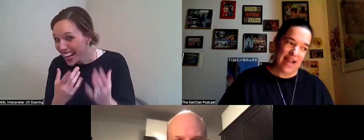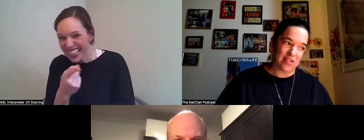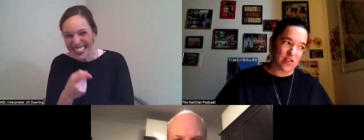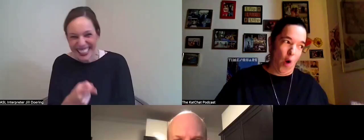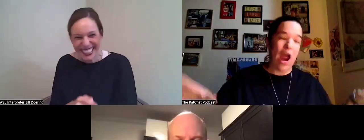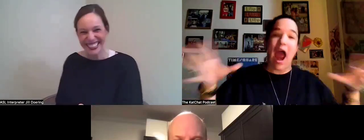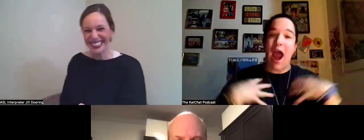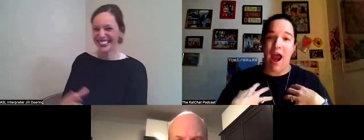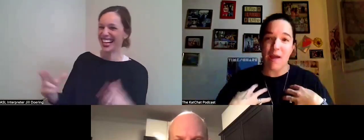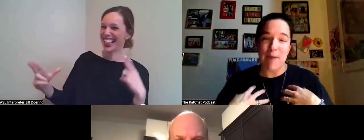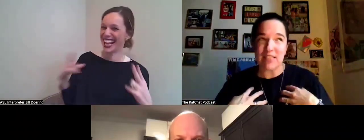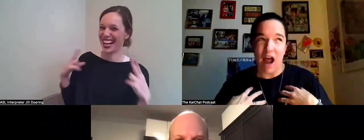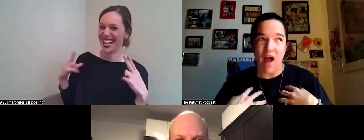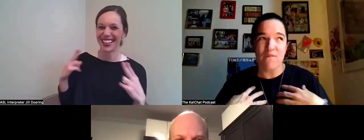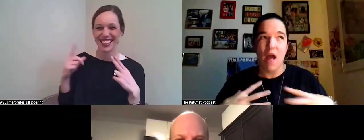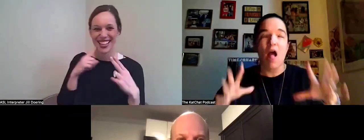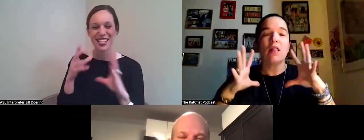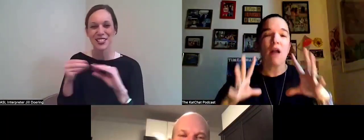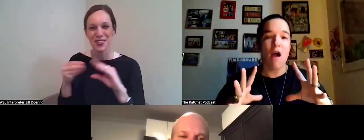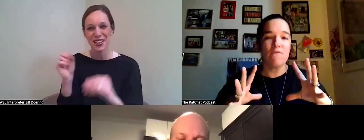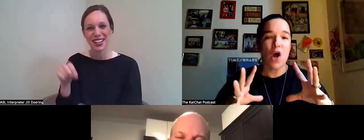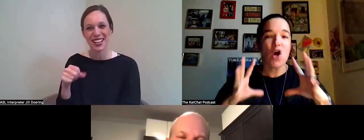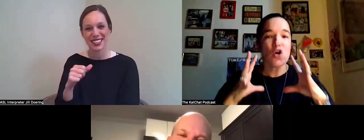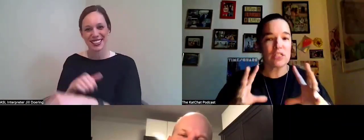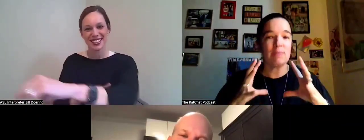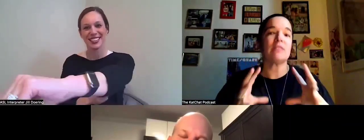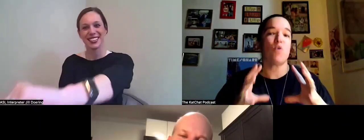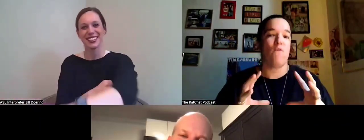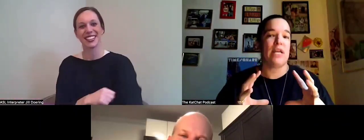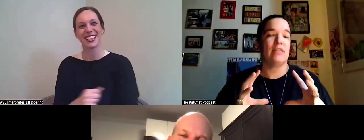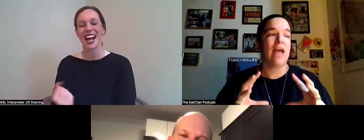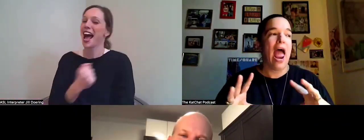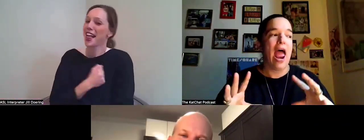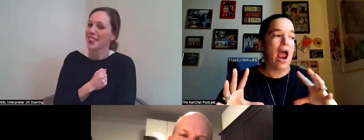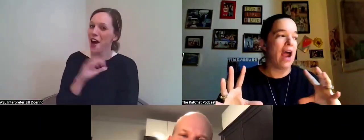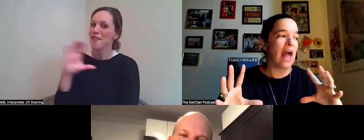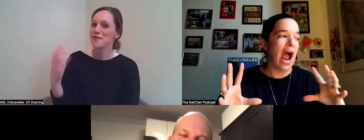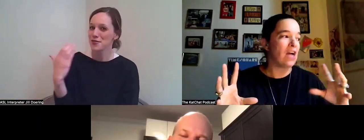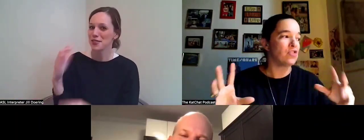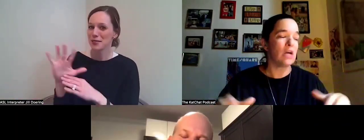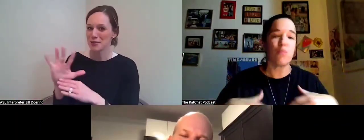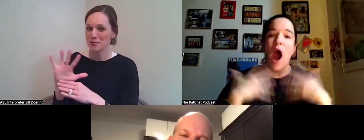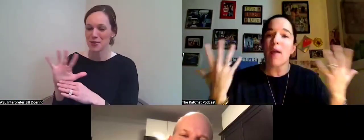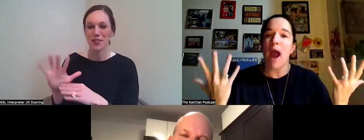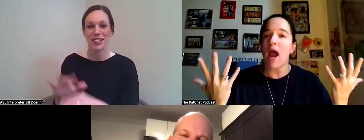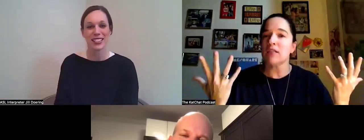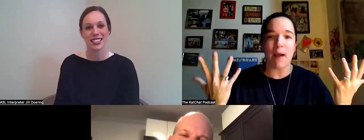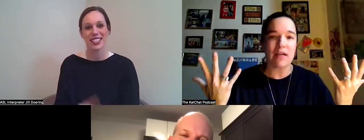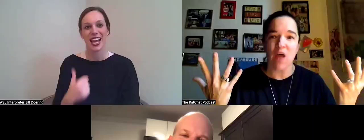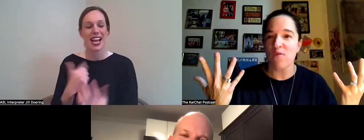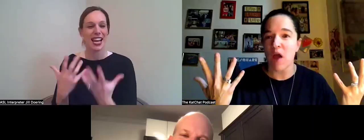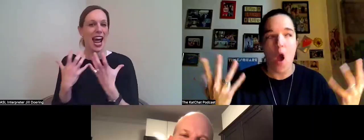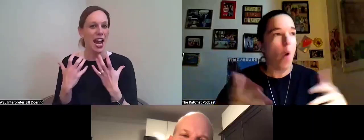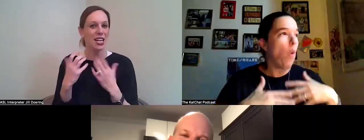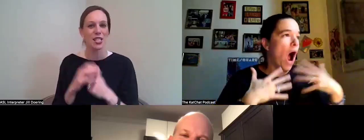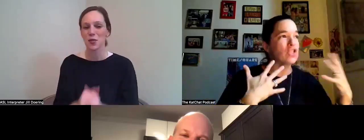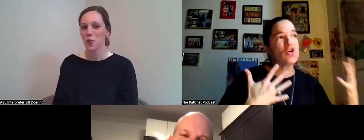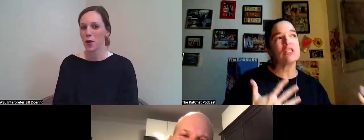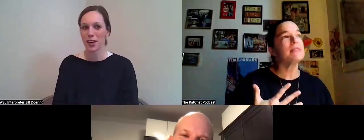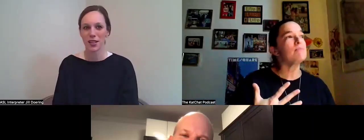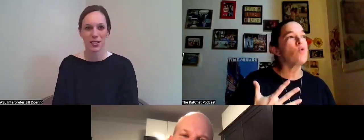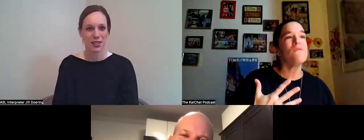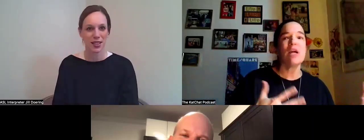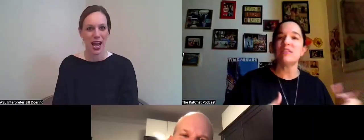the holidays. So I myself love Christmas movies, and I just brought upon to myself